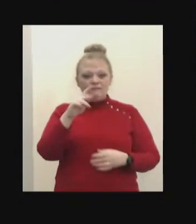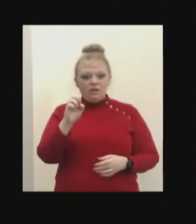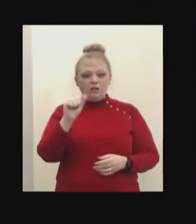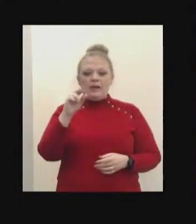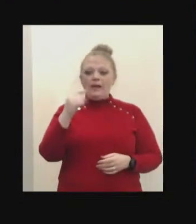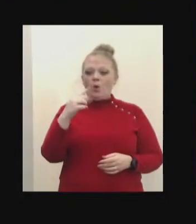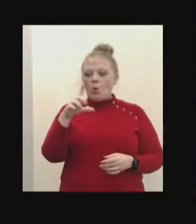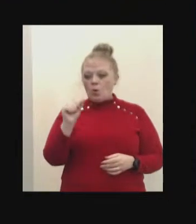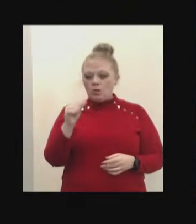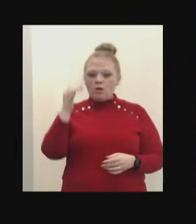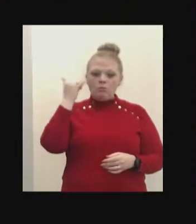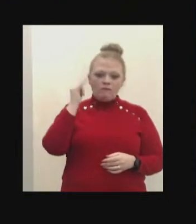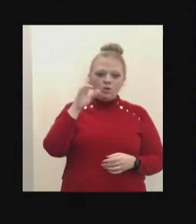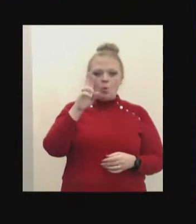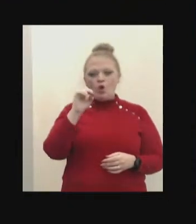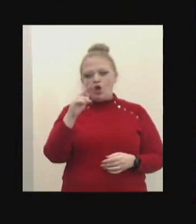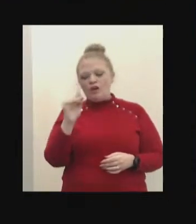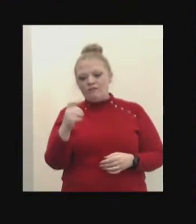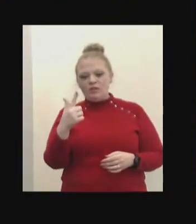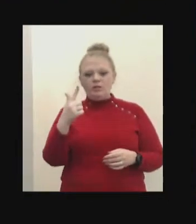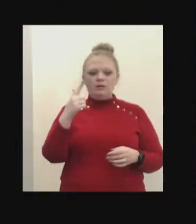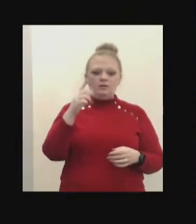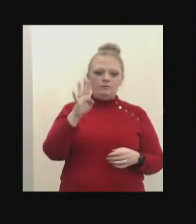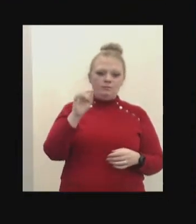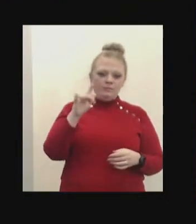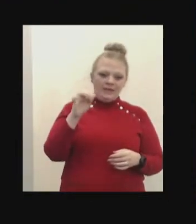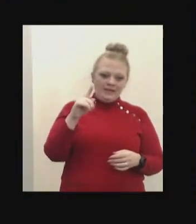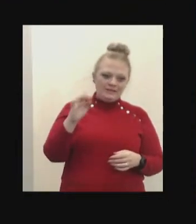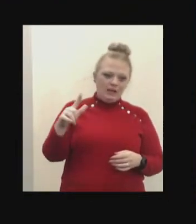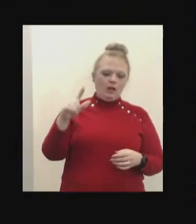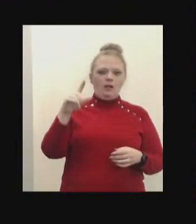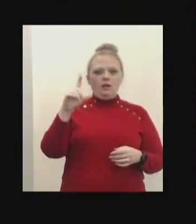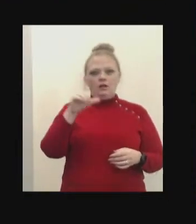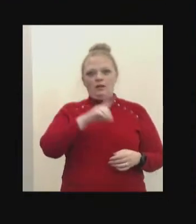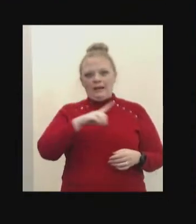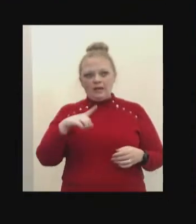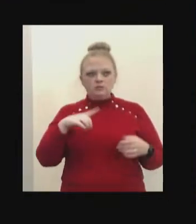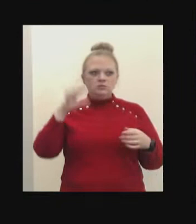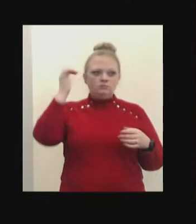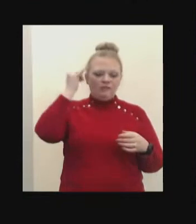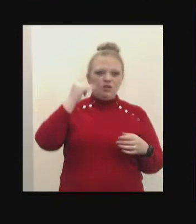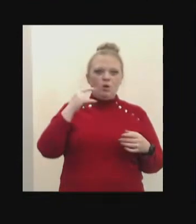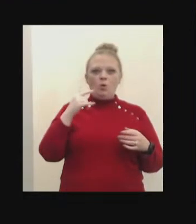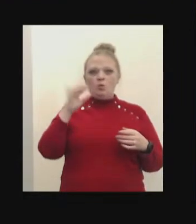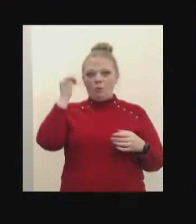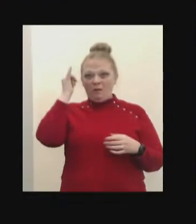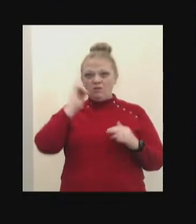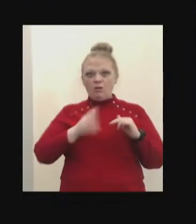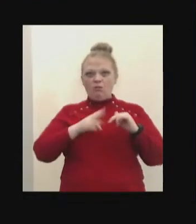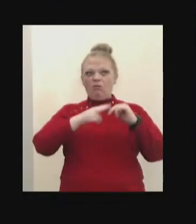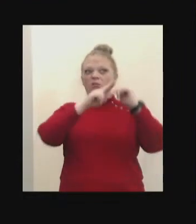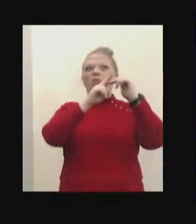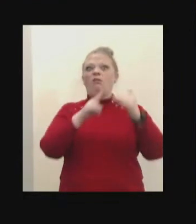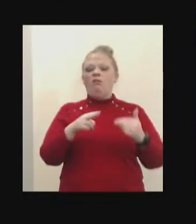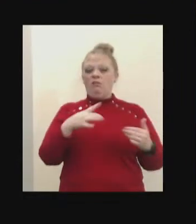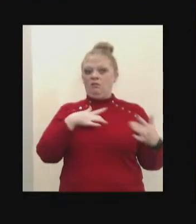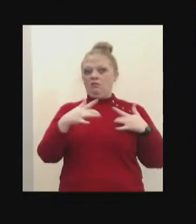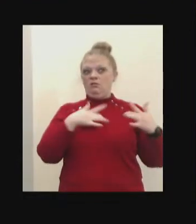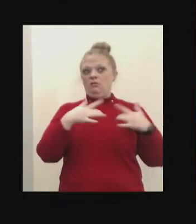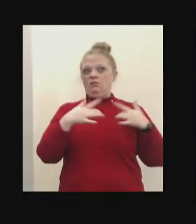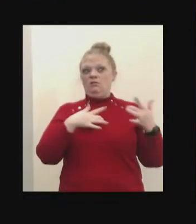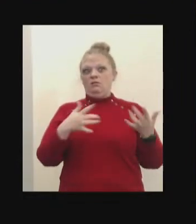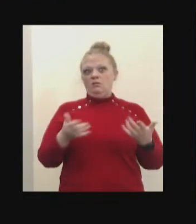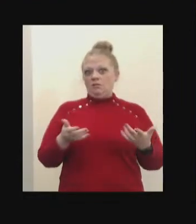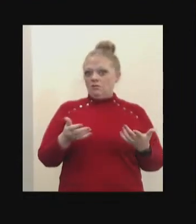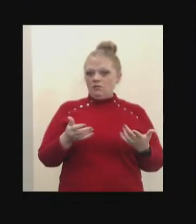Irving, Blaisdell, Buffalo, Lancaster, Buffalo. We actually have seen it creeping up in Buffalo, so we are a little concerned that there doesn't seem to be